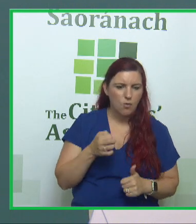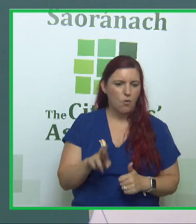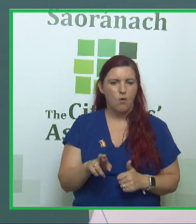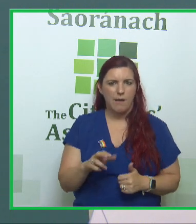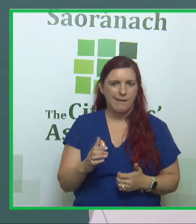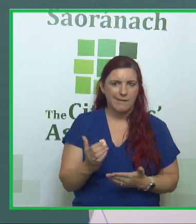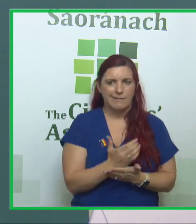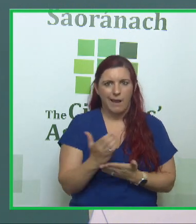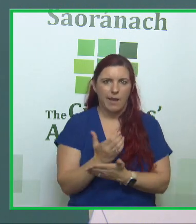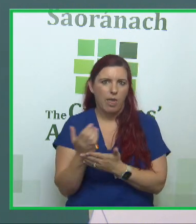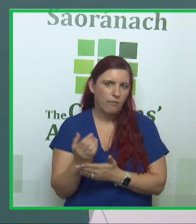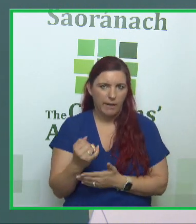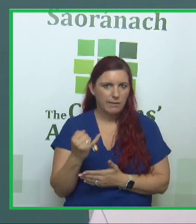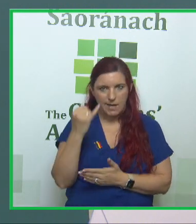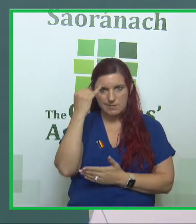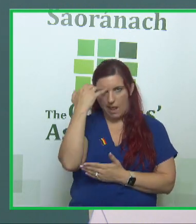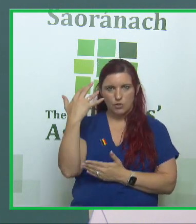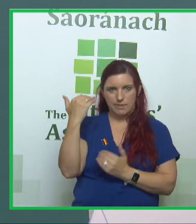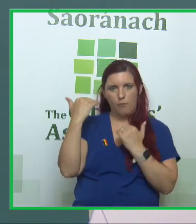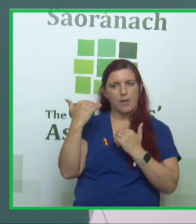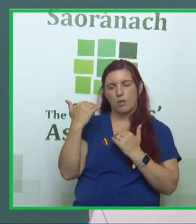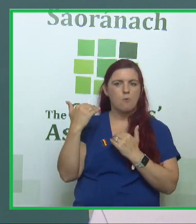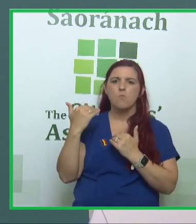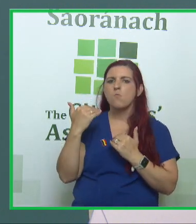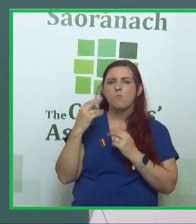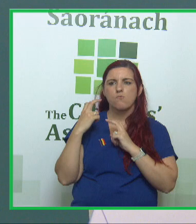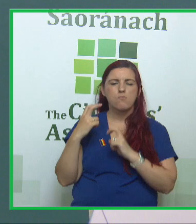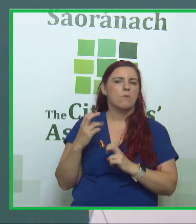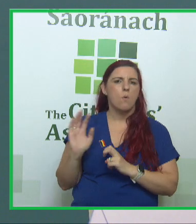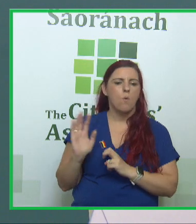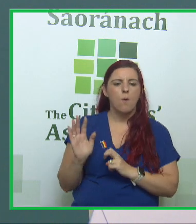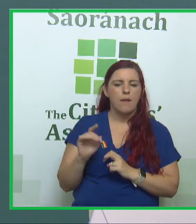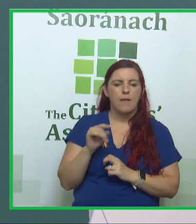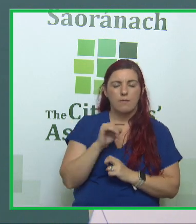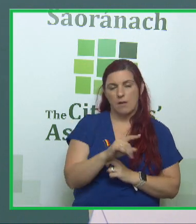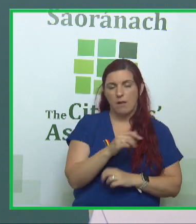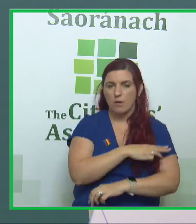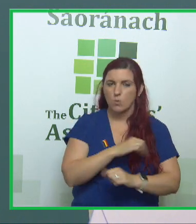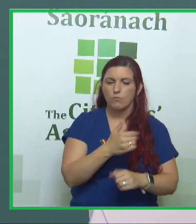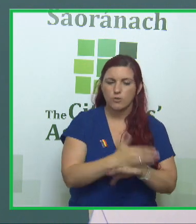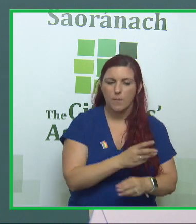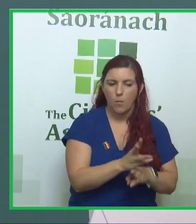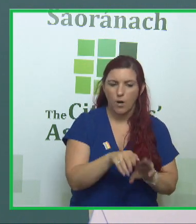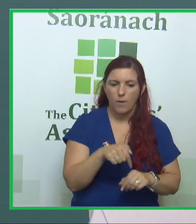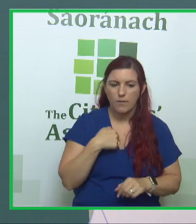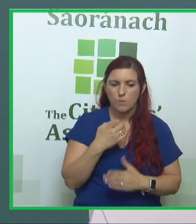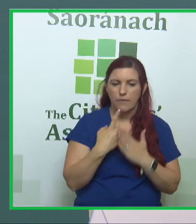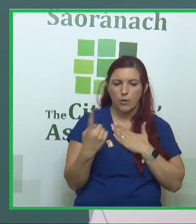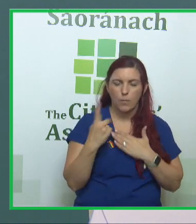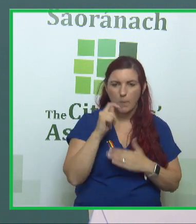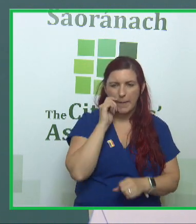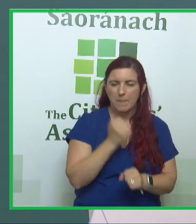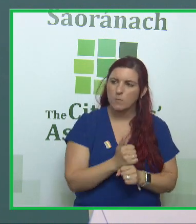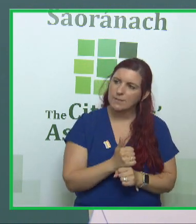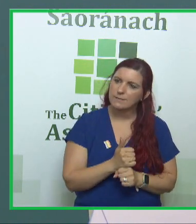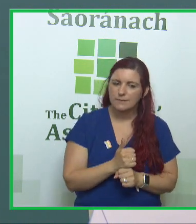gathering intelligence. This is about helping the individual, and they do a great job in working with us, which is quite unique, really, when you think about it. We're a